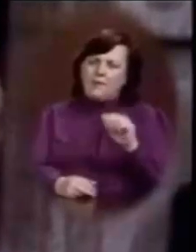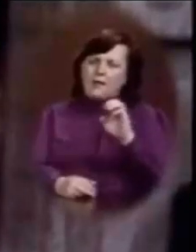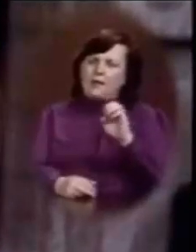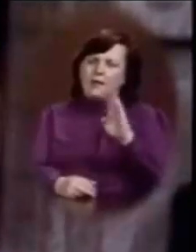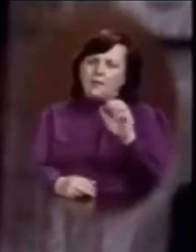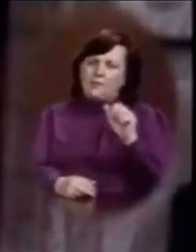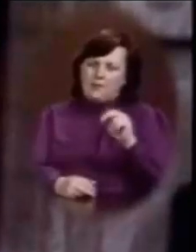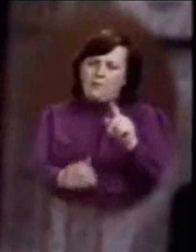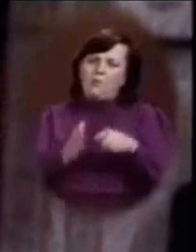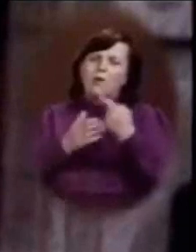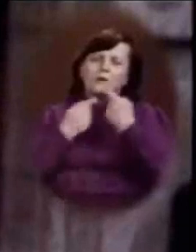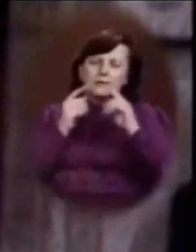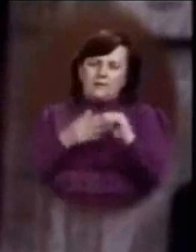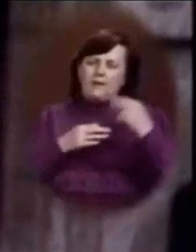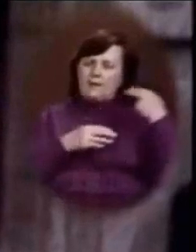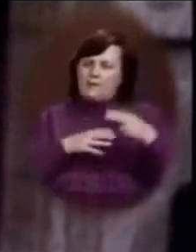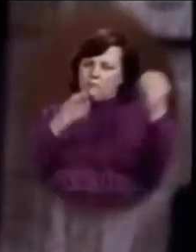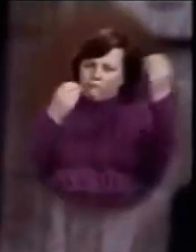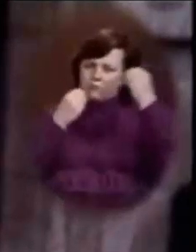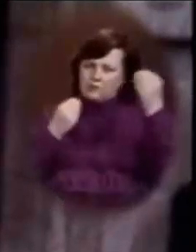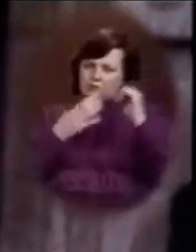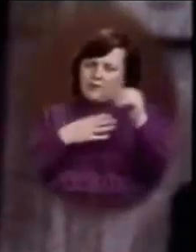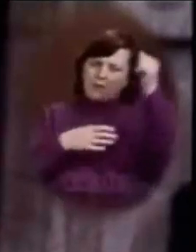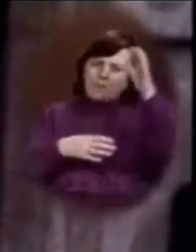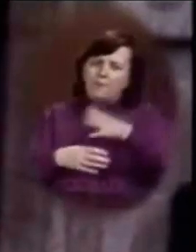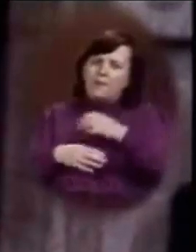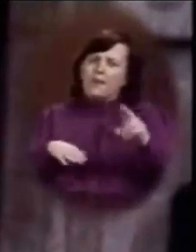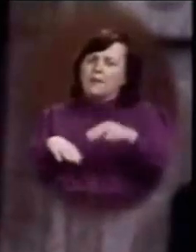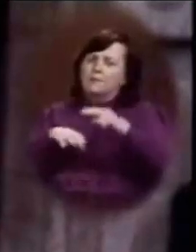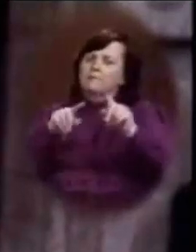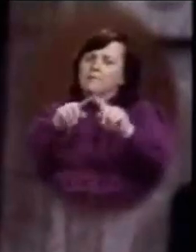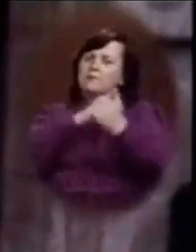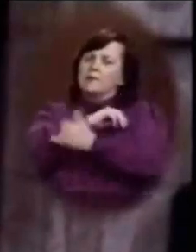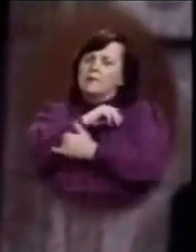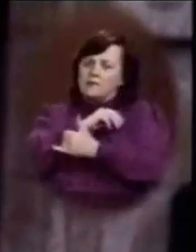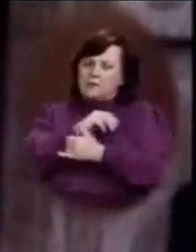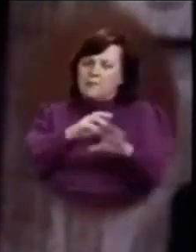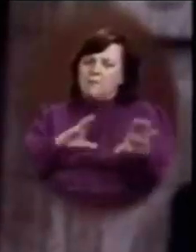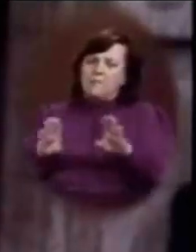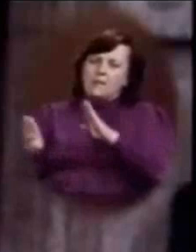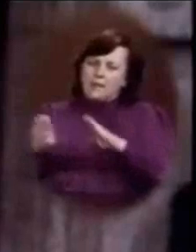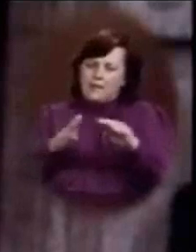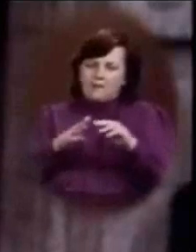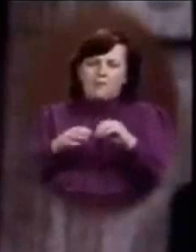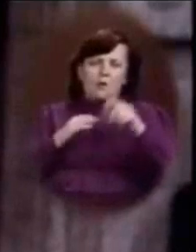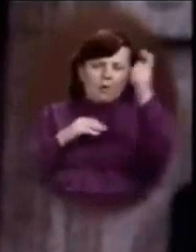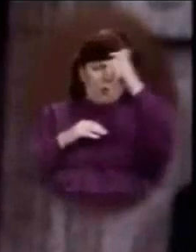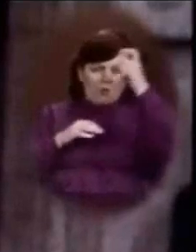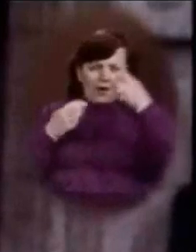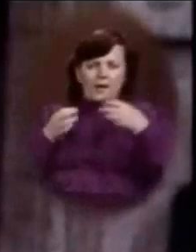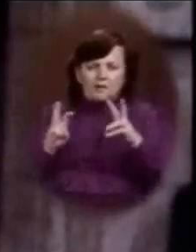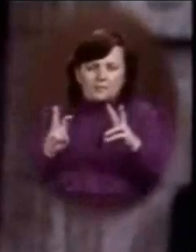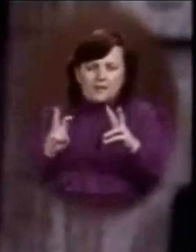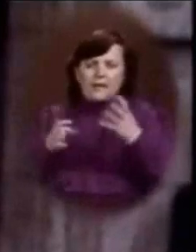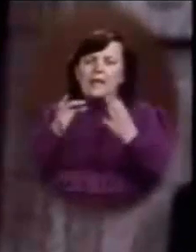once said, "History teaches us that men and nations behave wisely once they have exhausted all other alternatives.